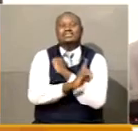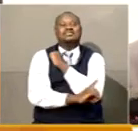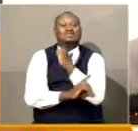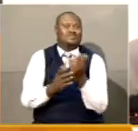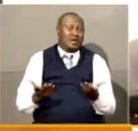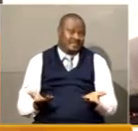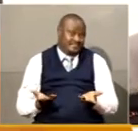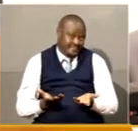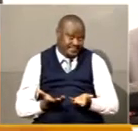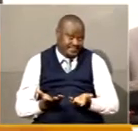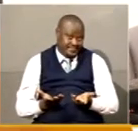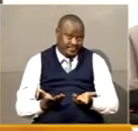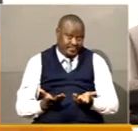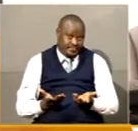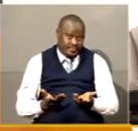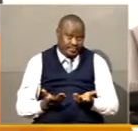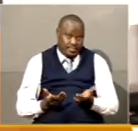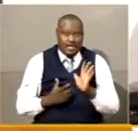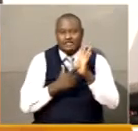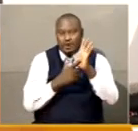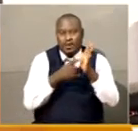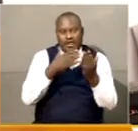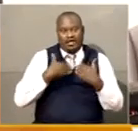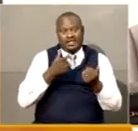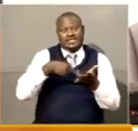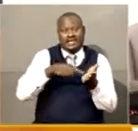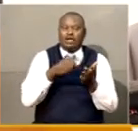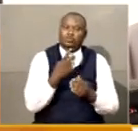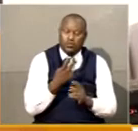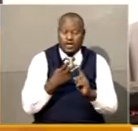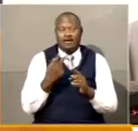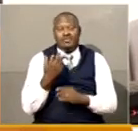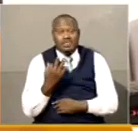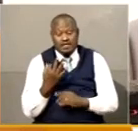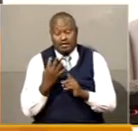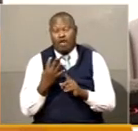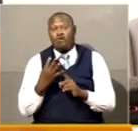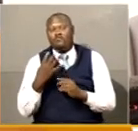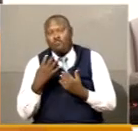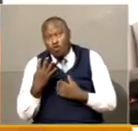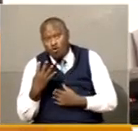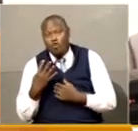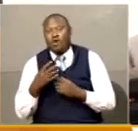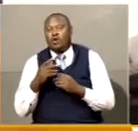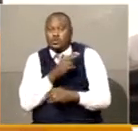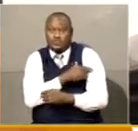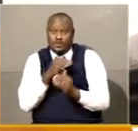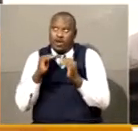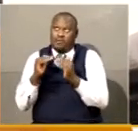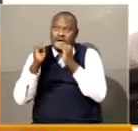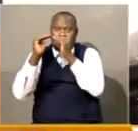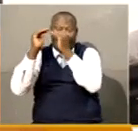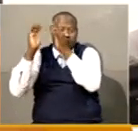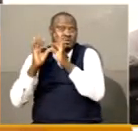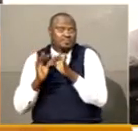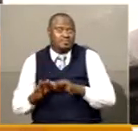get, so that we can have health workers from a center 2, 3, 4 hospital, then up, you